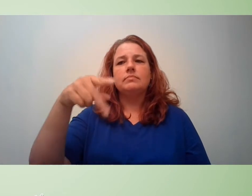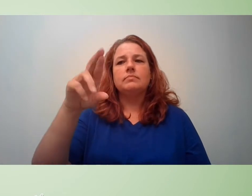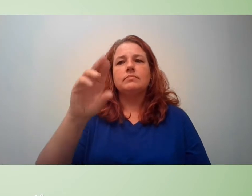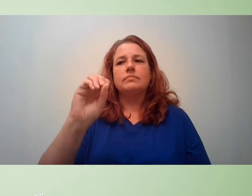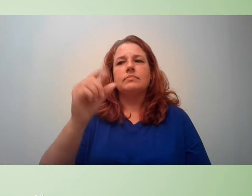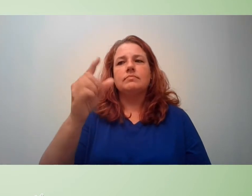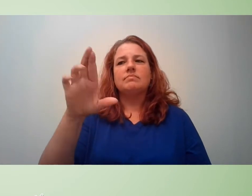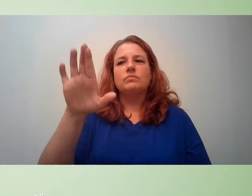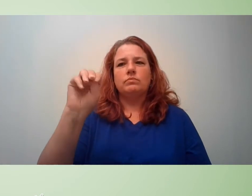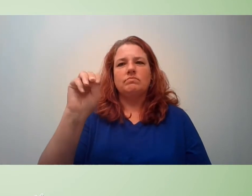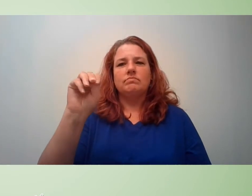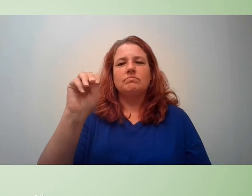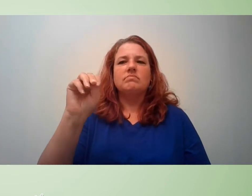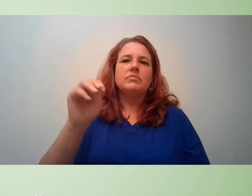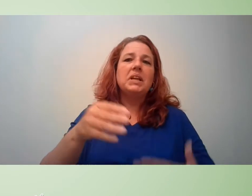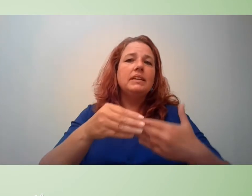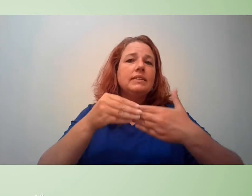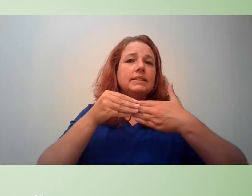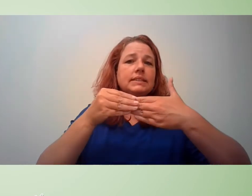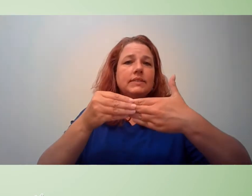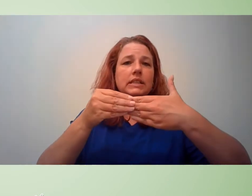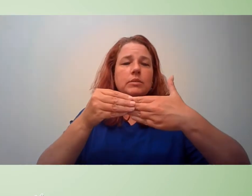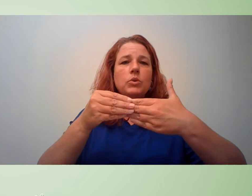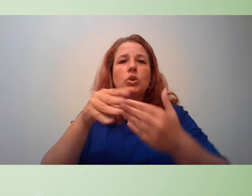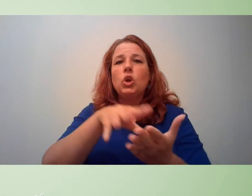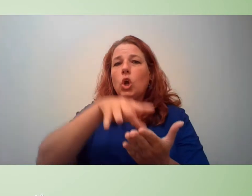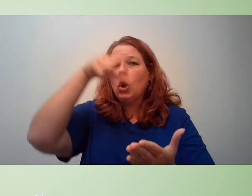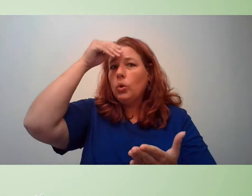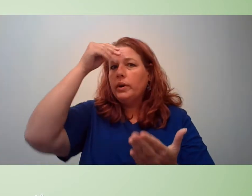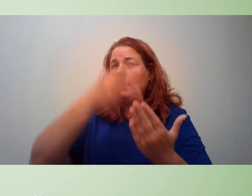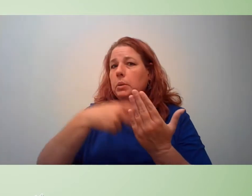students, and family engagement resources.